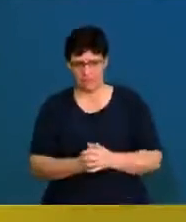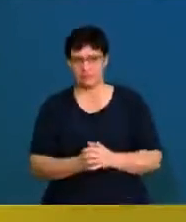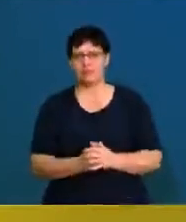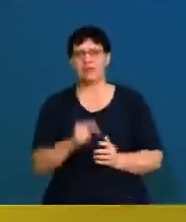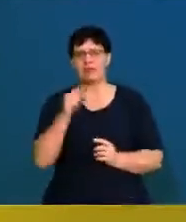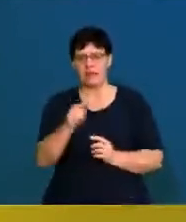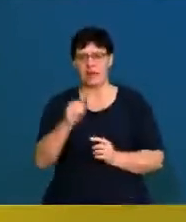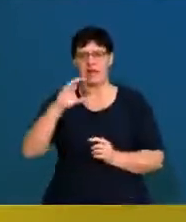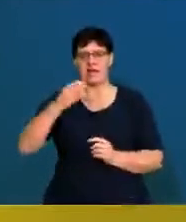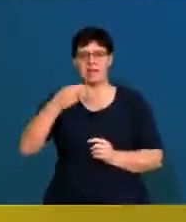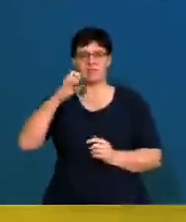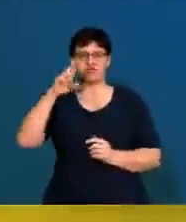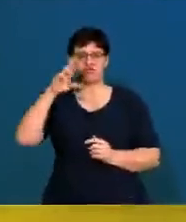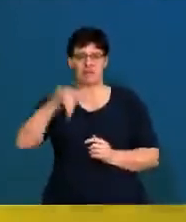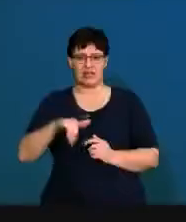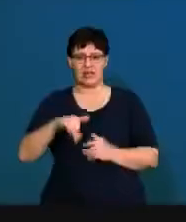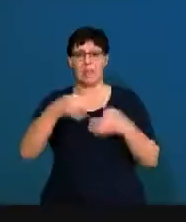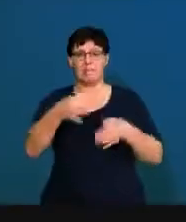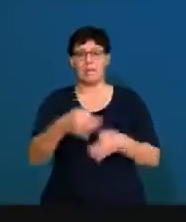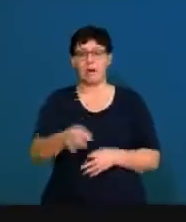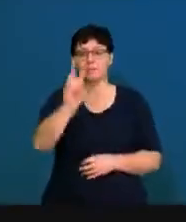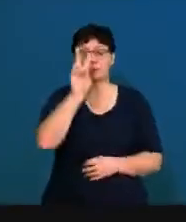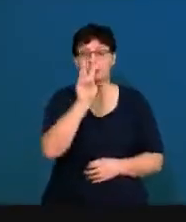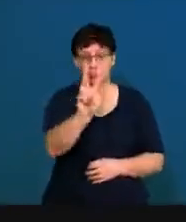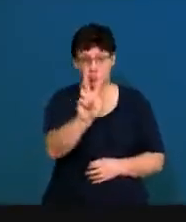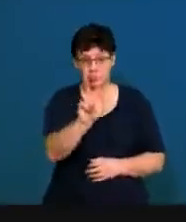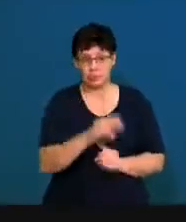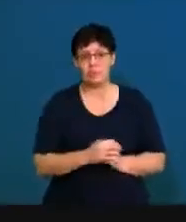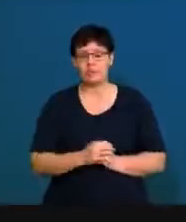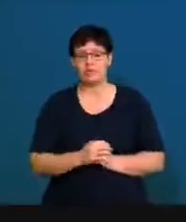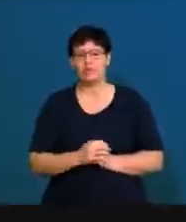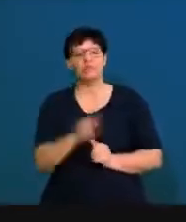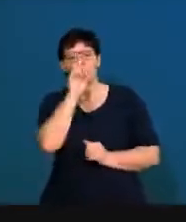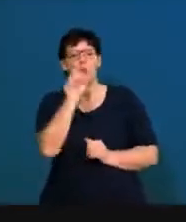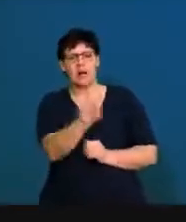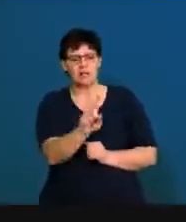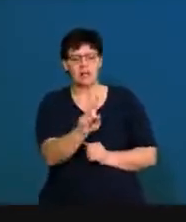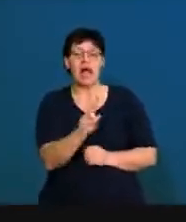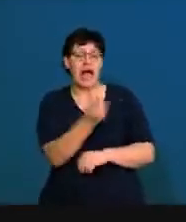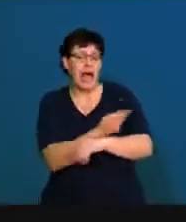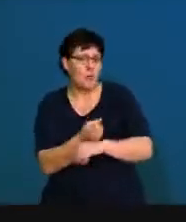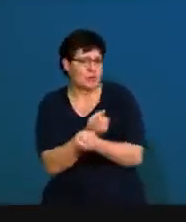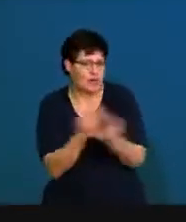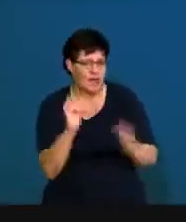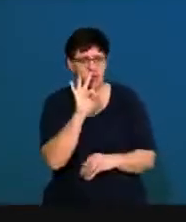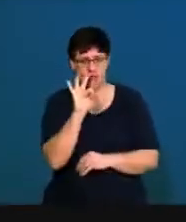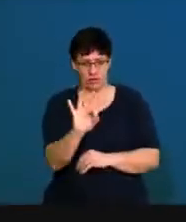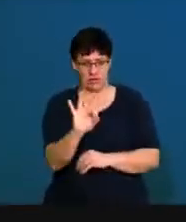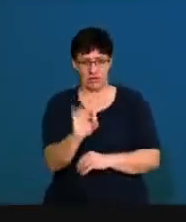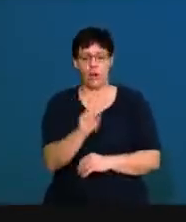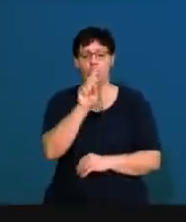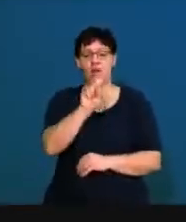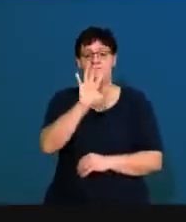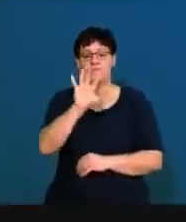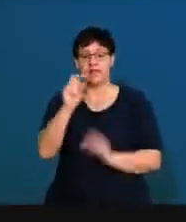chemistry paper 2. What does the paper look like? Okay, it's 3 hours. Okay, it's 150